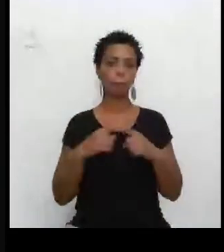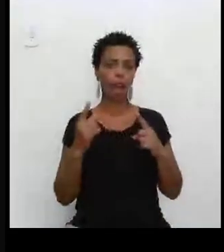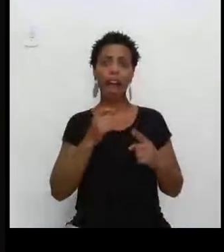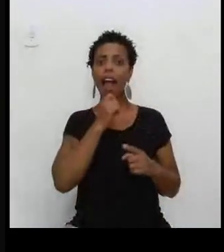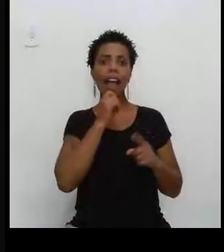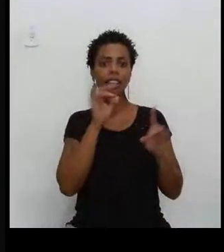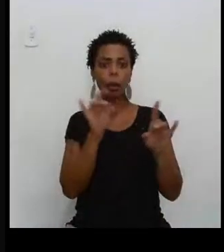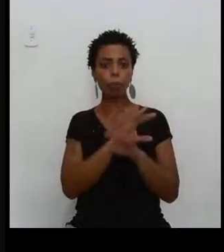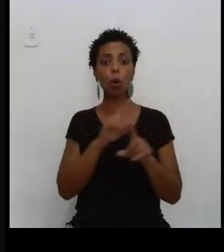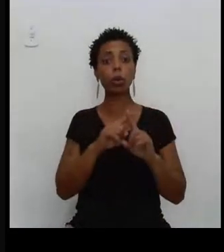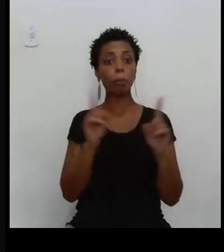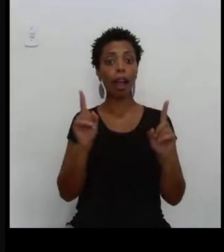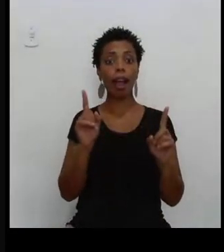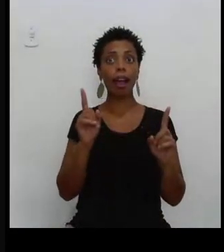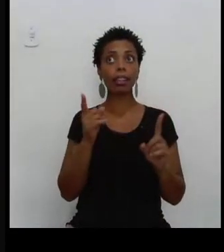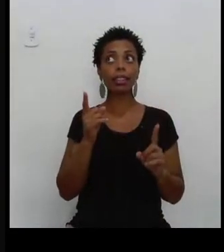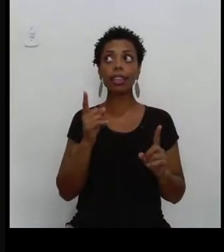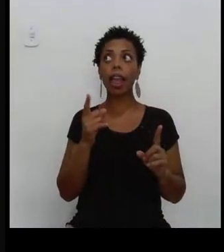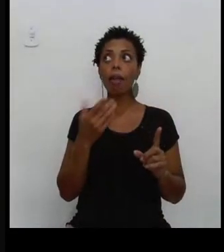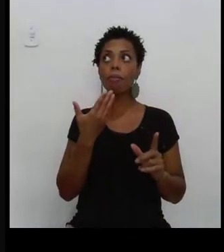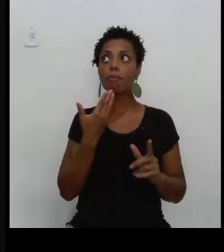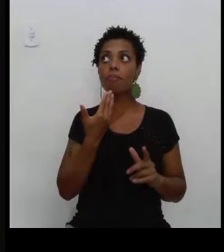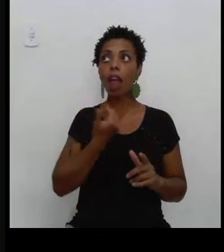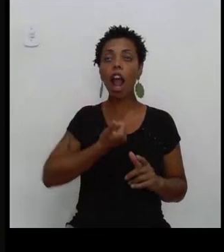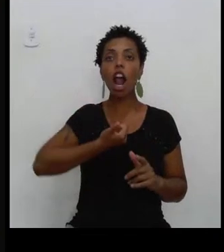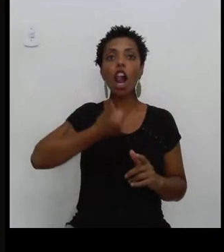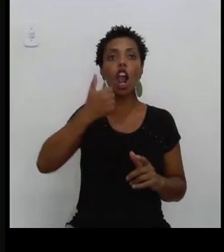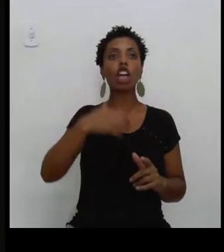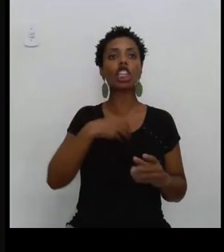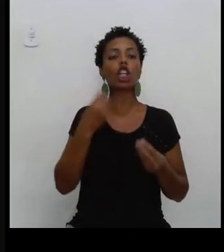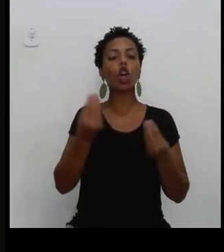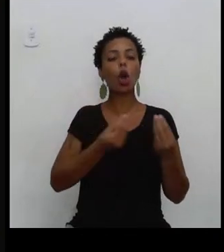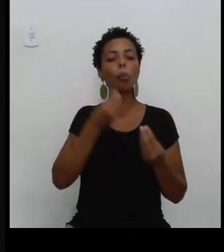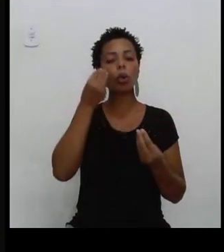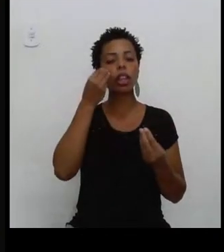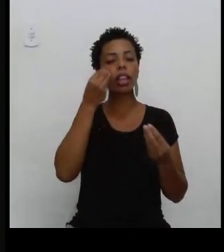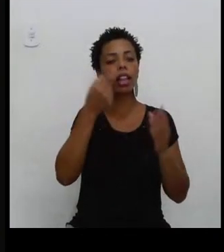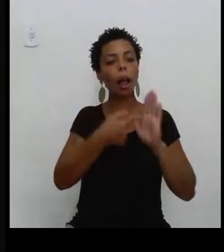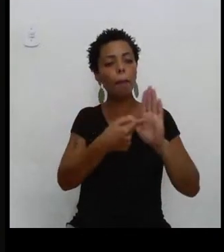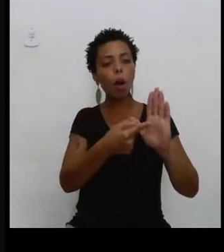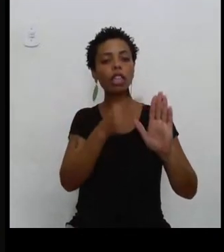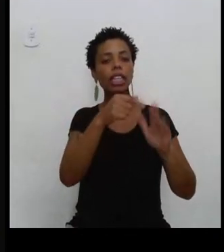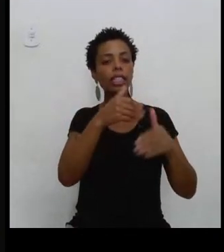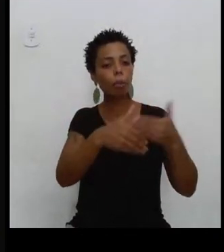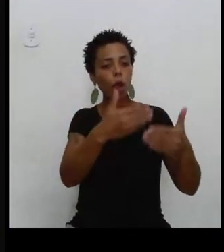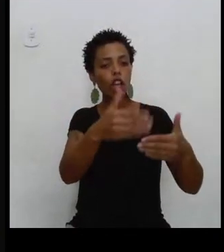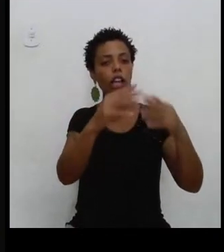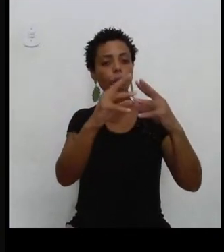treasury a piscar Sítio do piano and Away